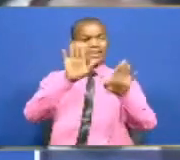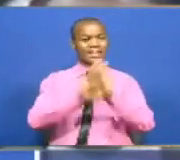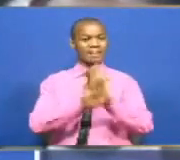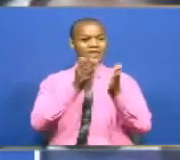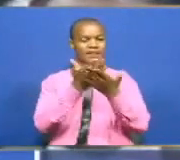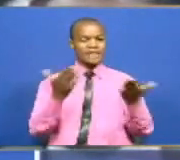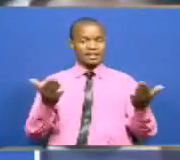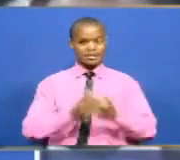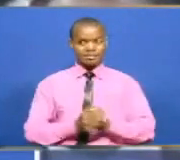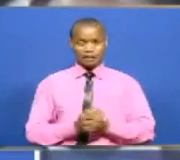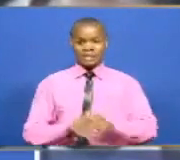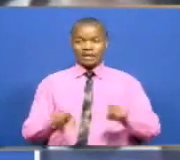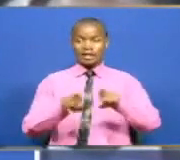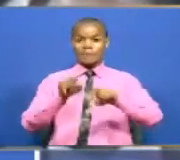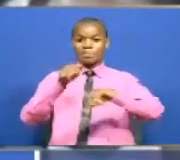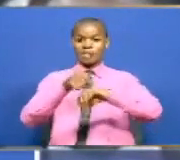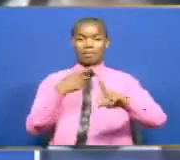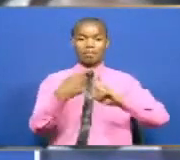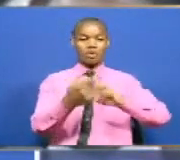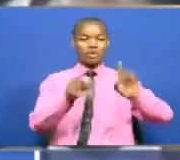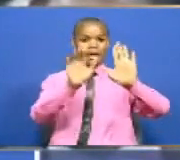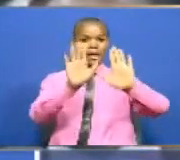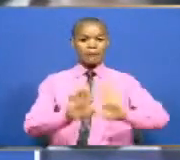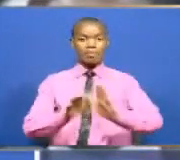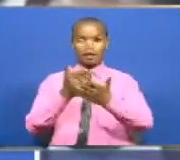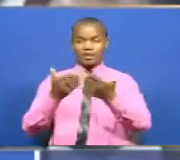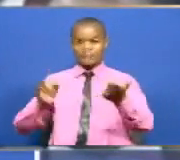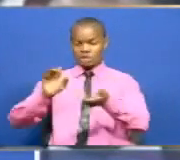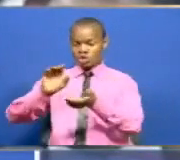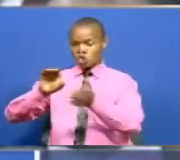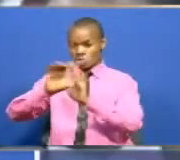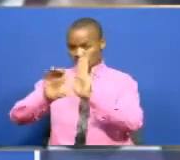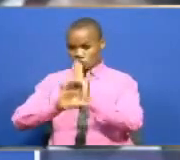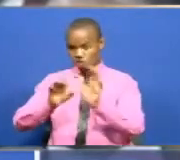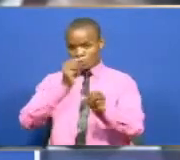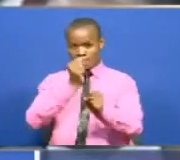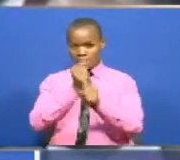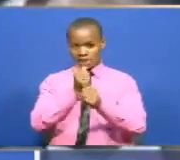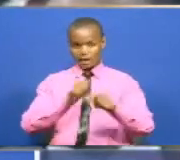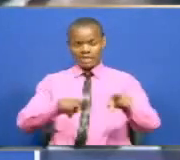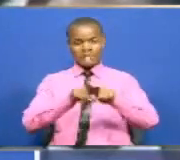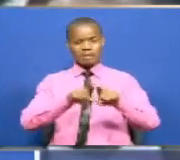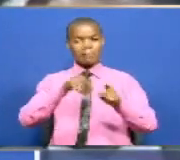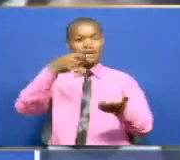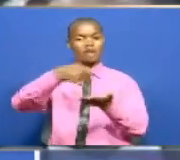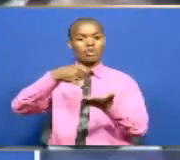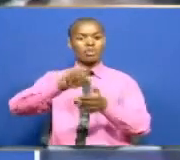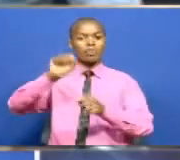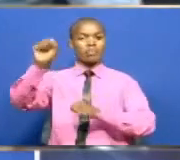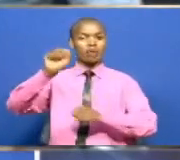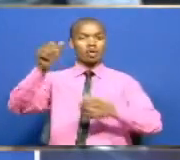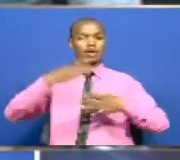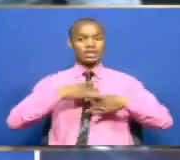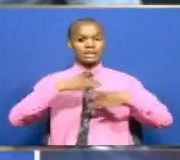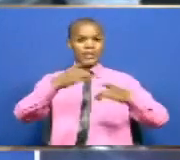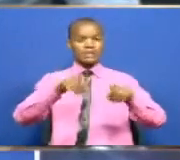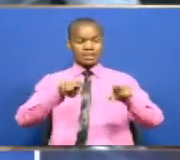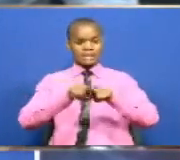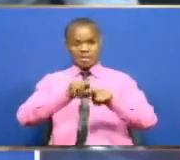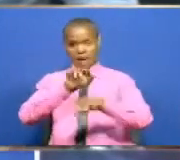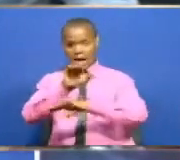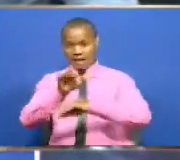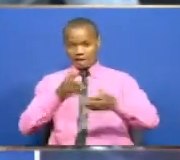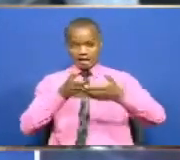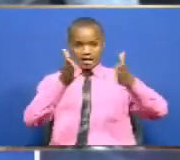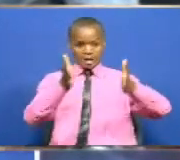Even a very important matter as constitution-making gets shrouded in political intrigues. He called on leaders to